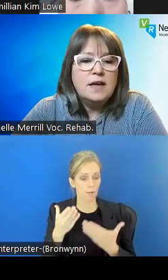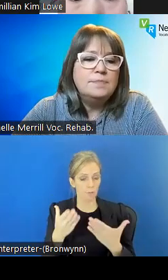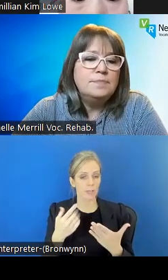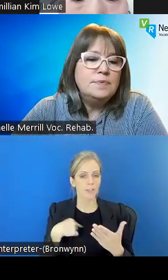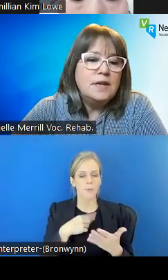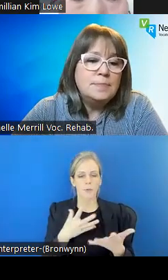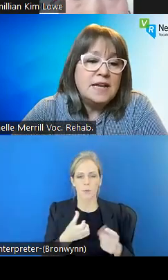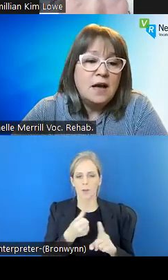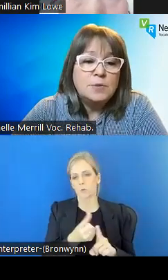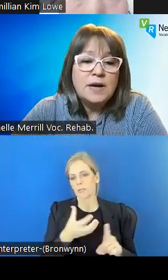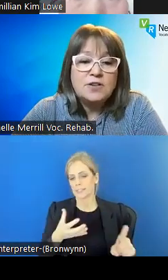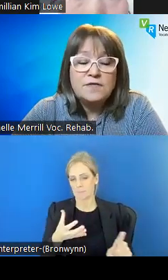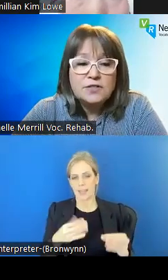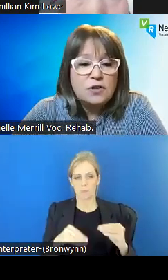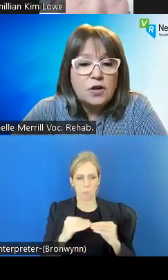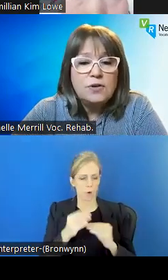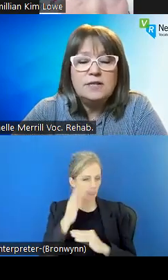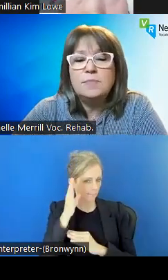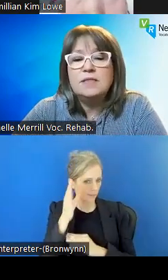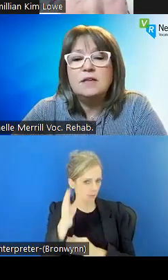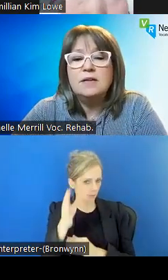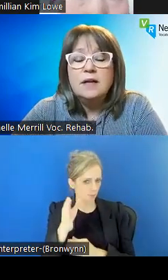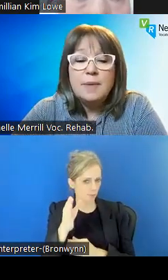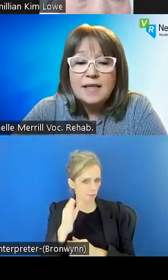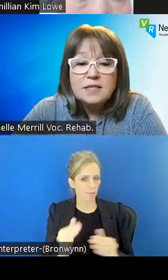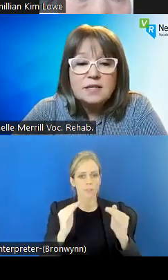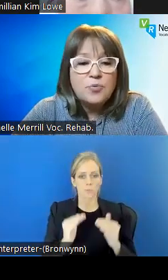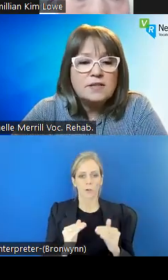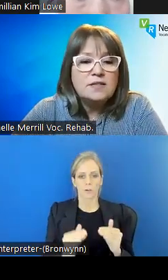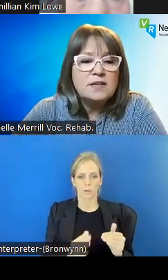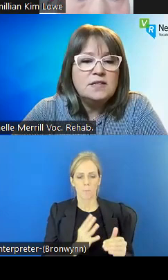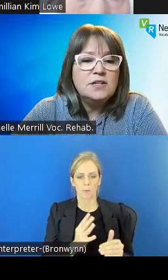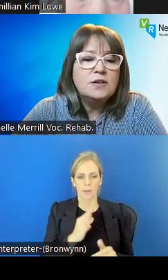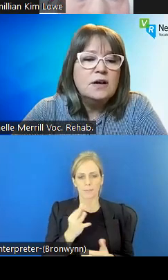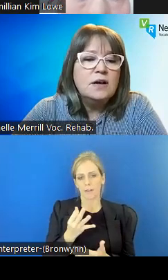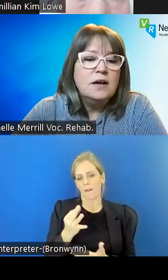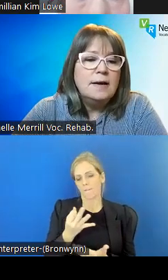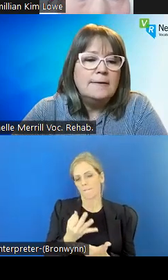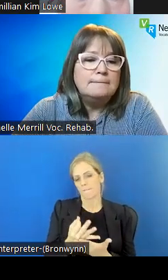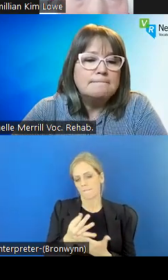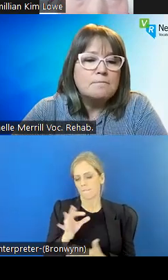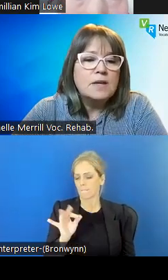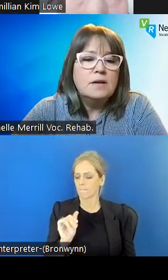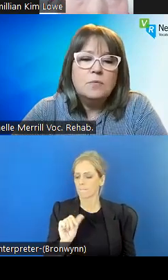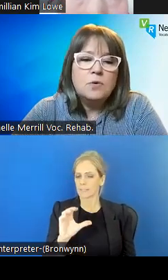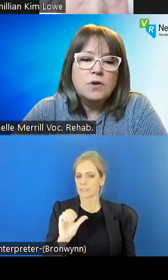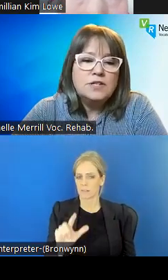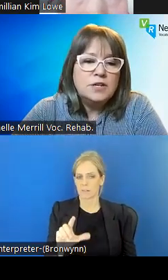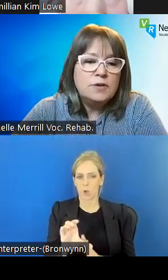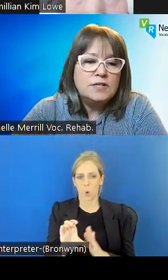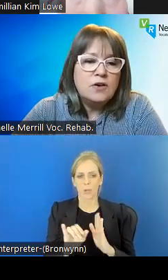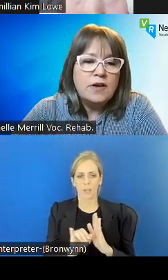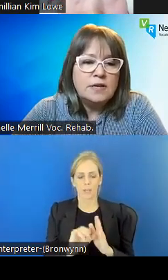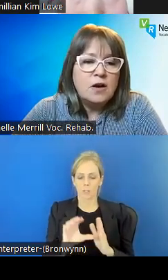working to update and optimize our fiscal coding to make the behind the scenes process easier. We're working